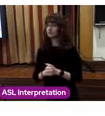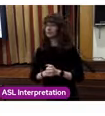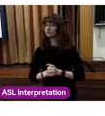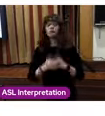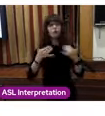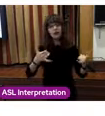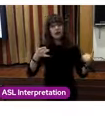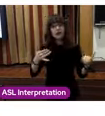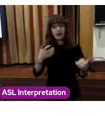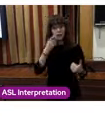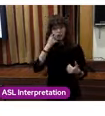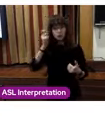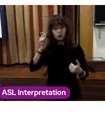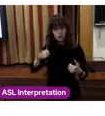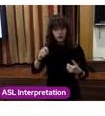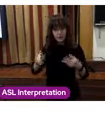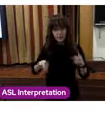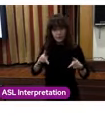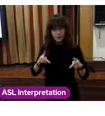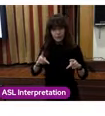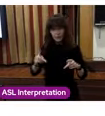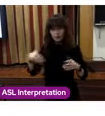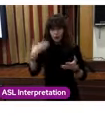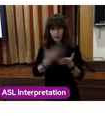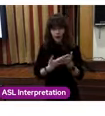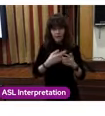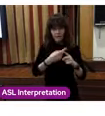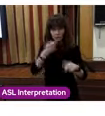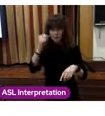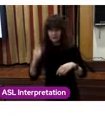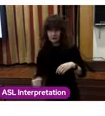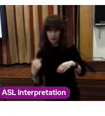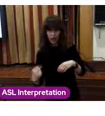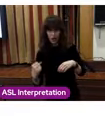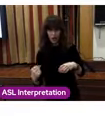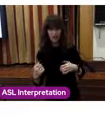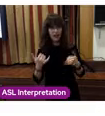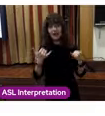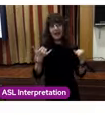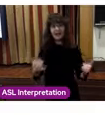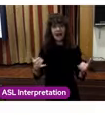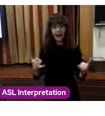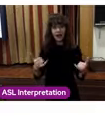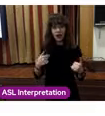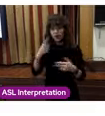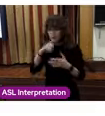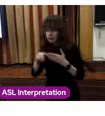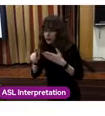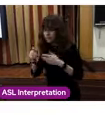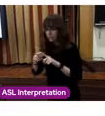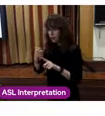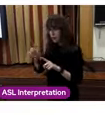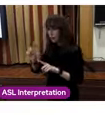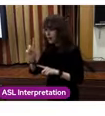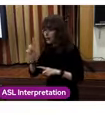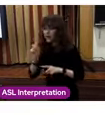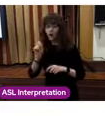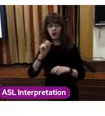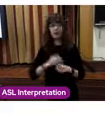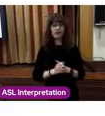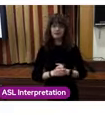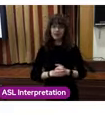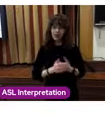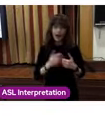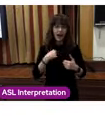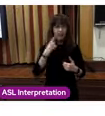into the southern border, and we have to be making sure that all refugee families, they're saying Title 42